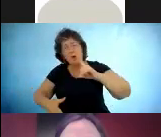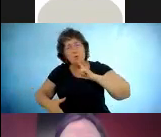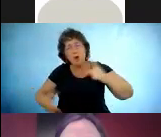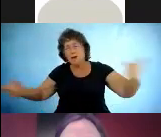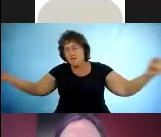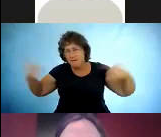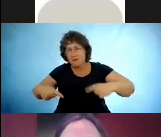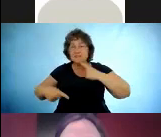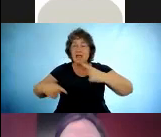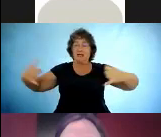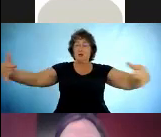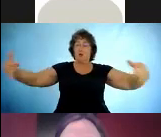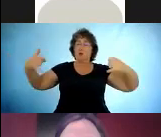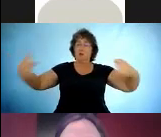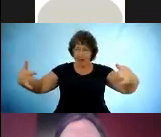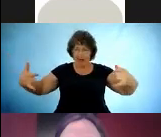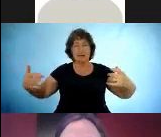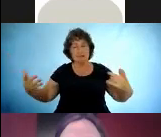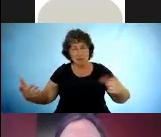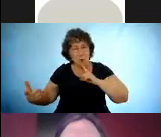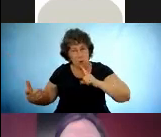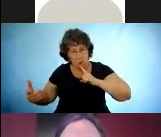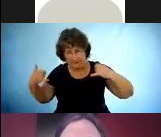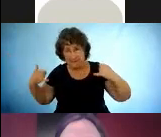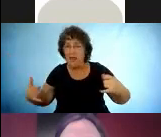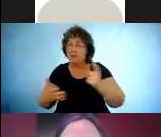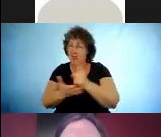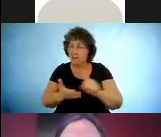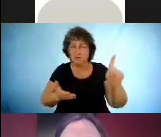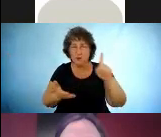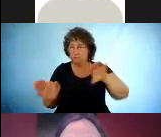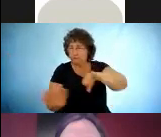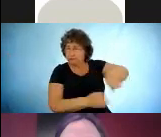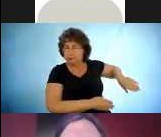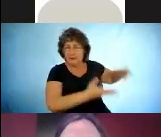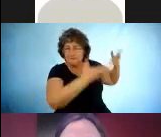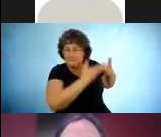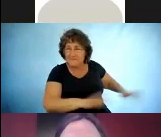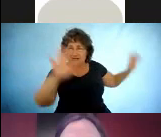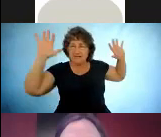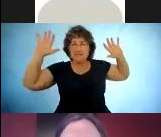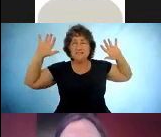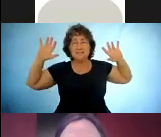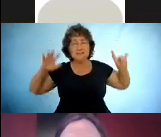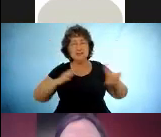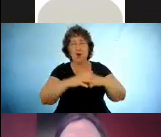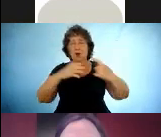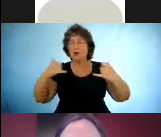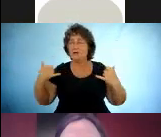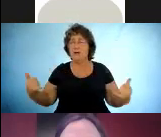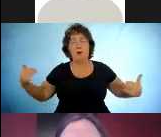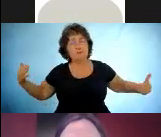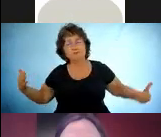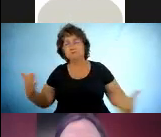said, today is today. And last week was back then. On a day like this, folks, anyone